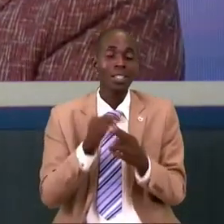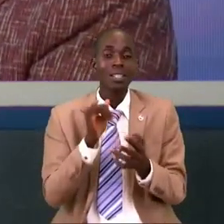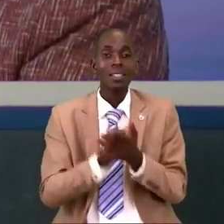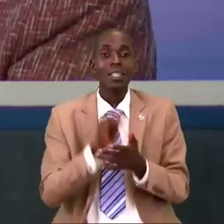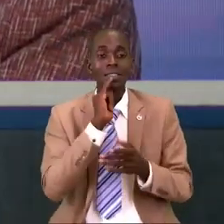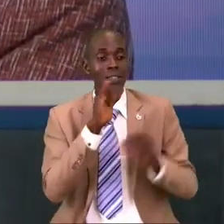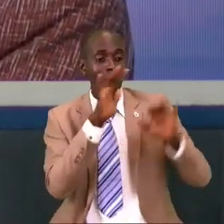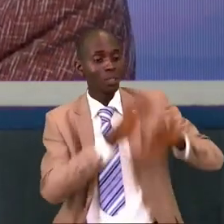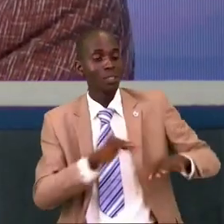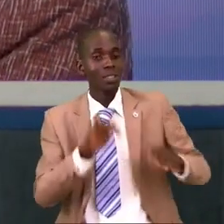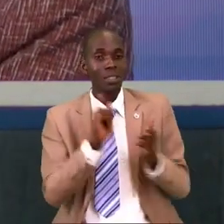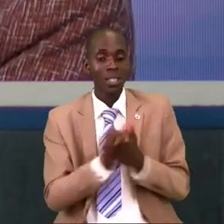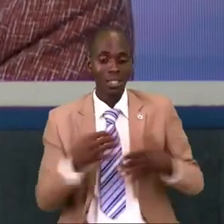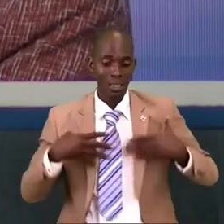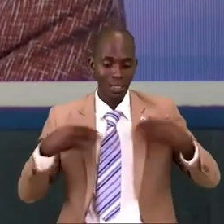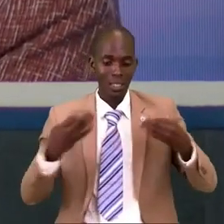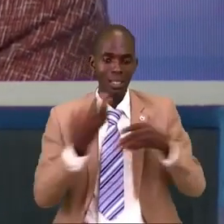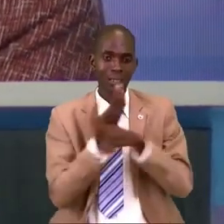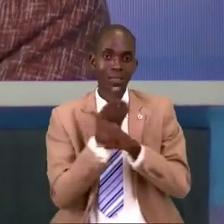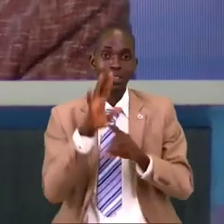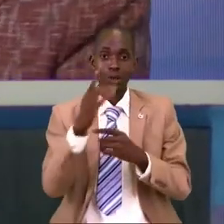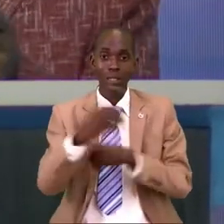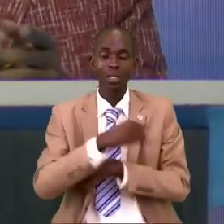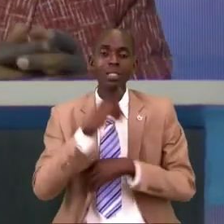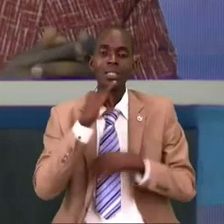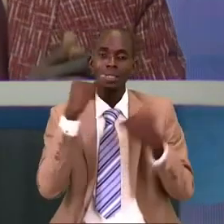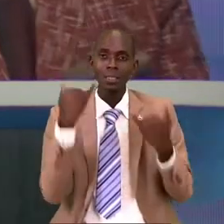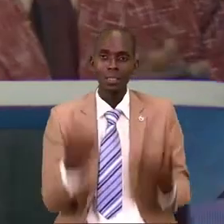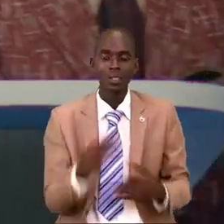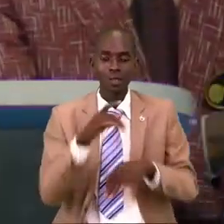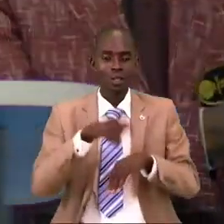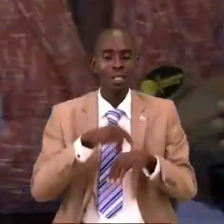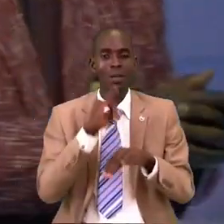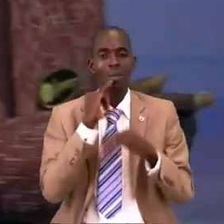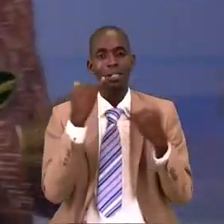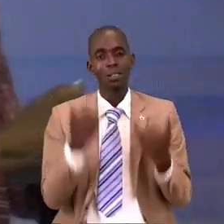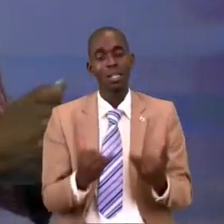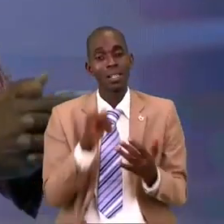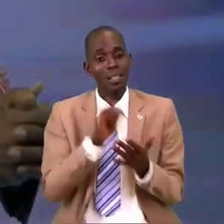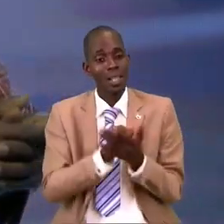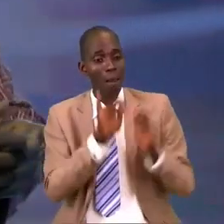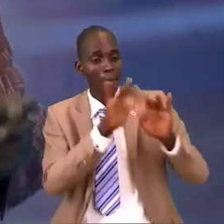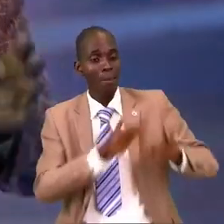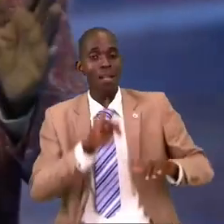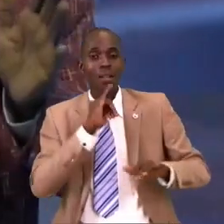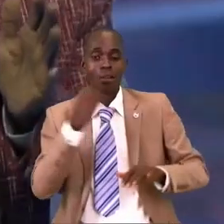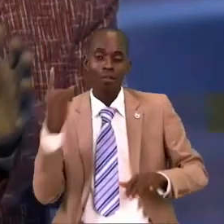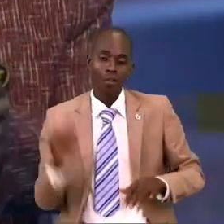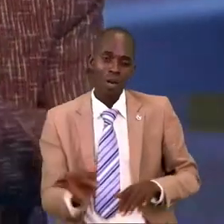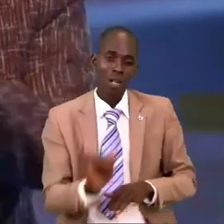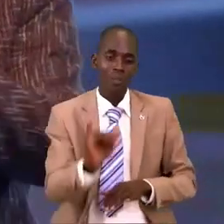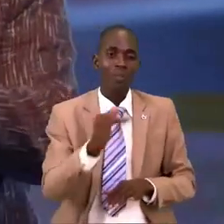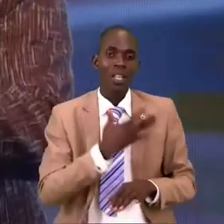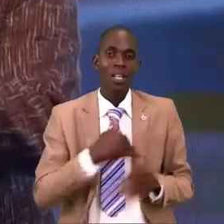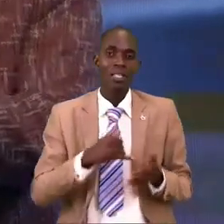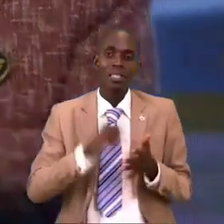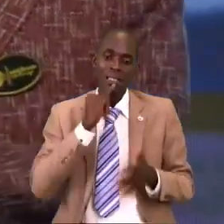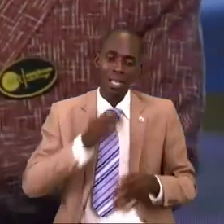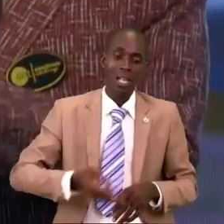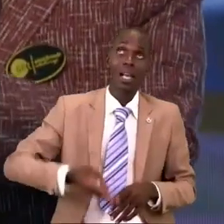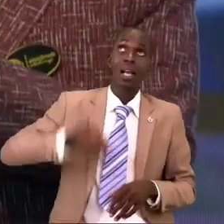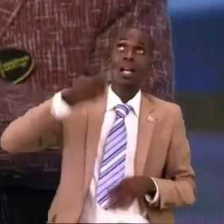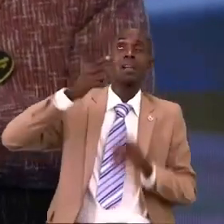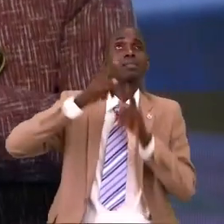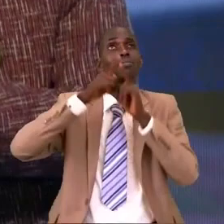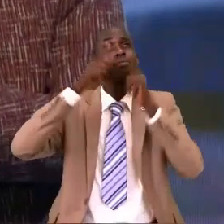is high. It's great. And that mercy will not fail. And then it says, he has that mercy, great